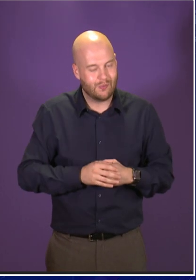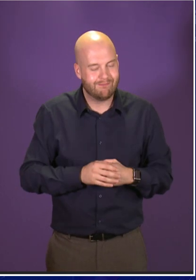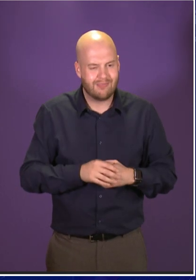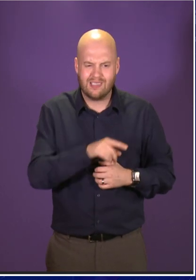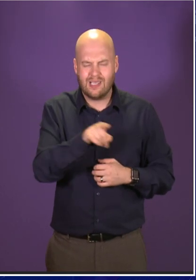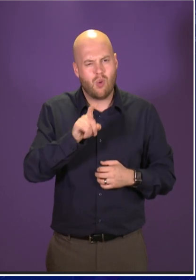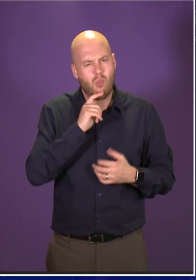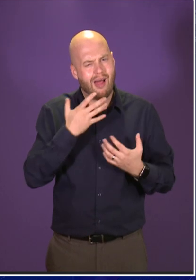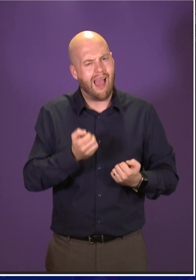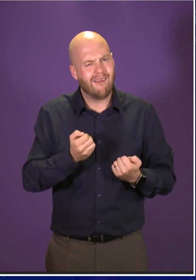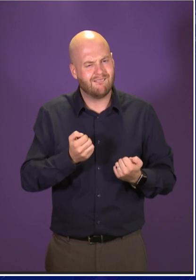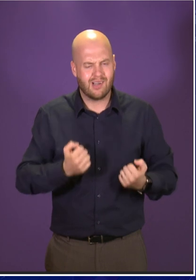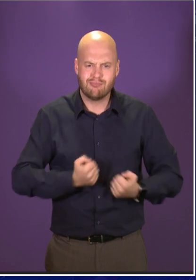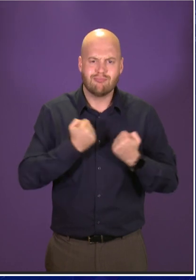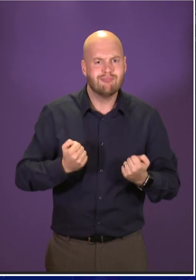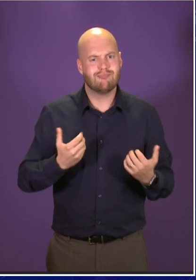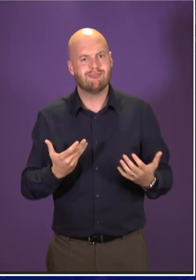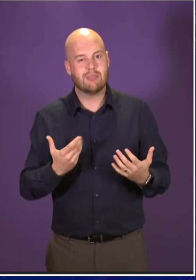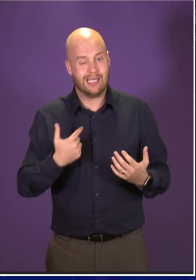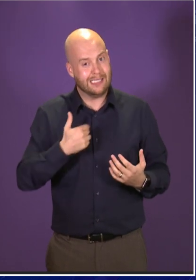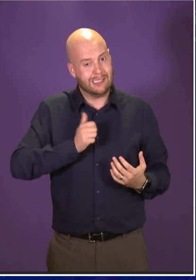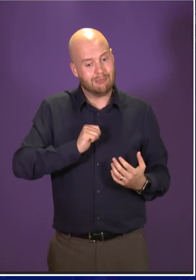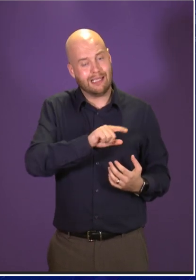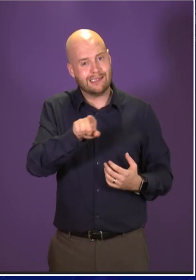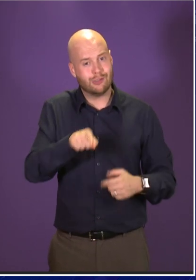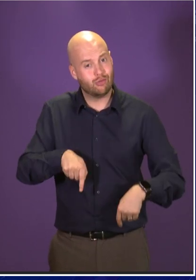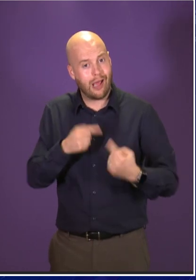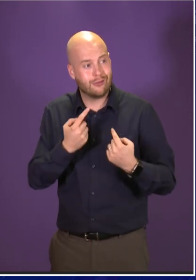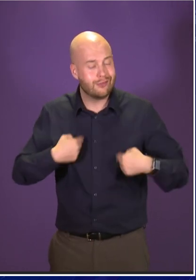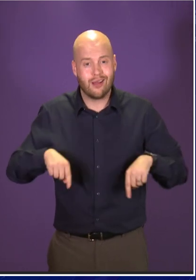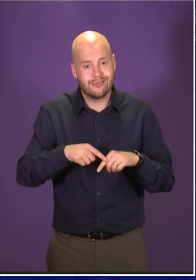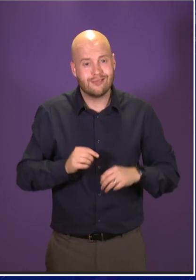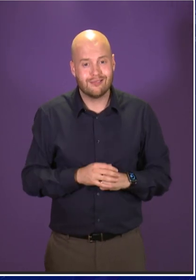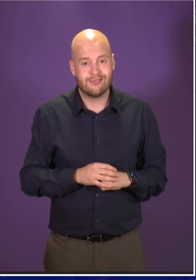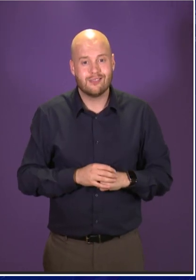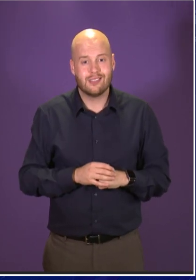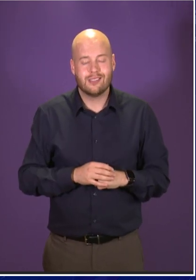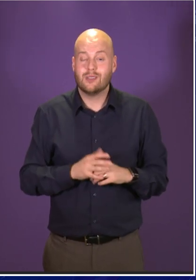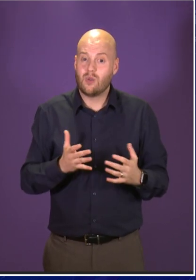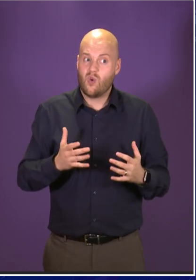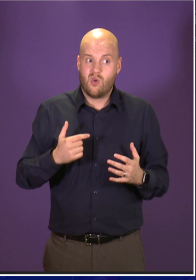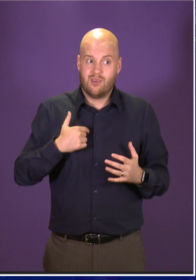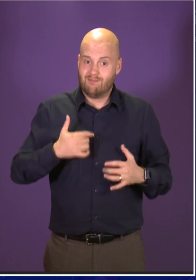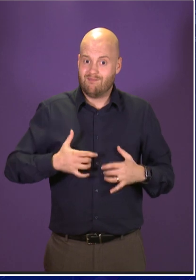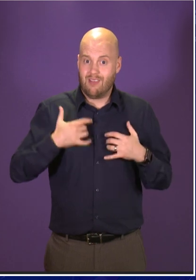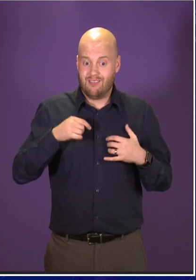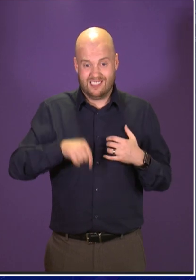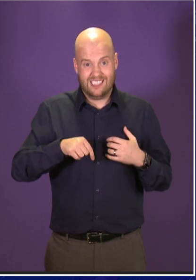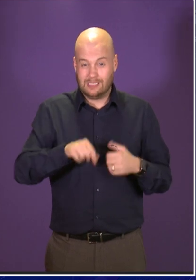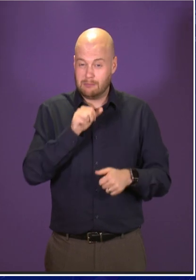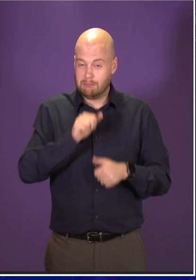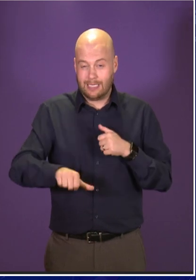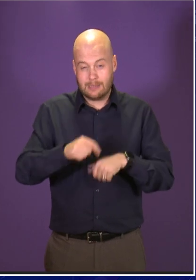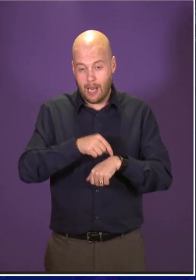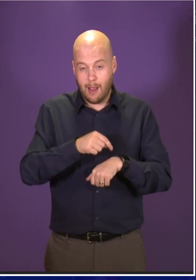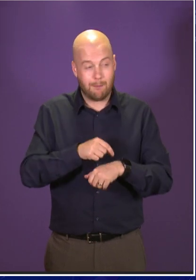will be passionate, and I expect them to challenge us all. And so I believe there is no better place or time to host the Culture